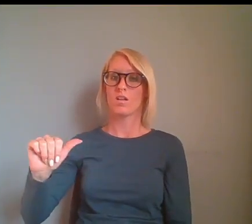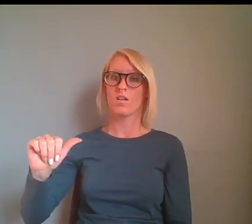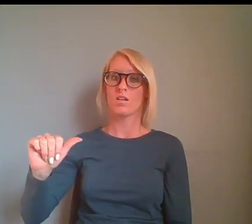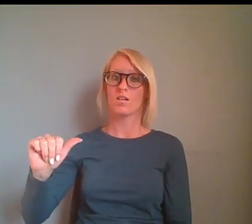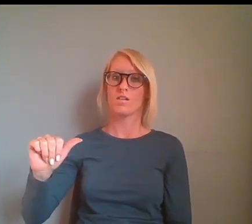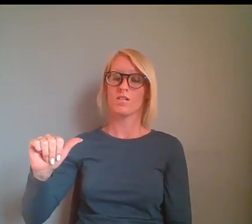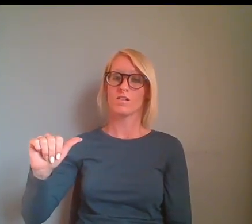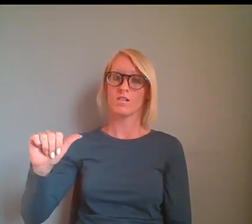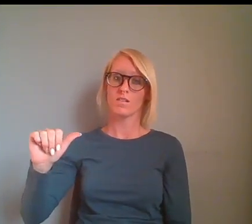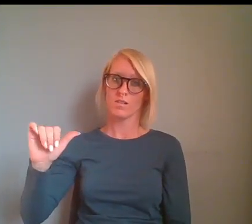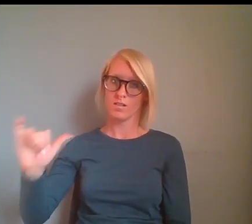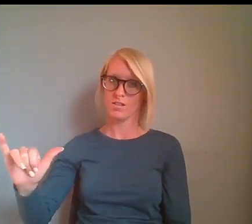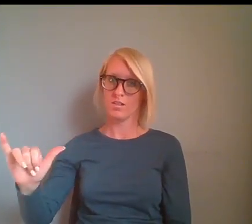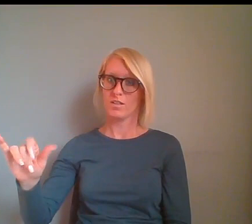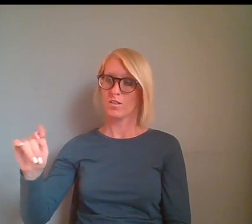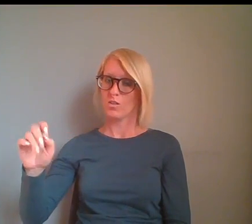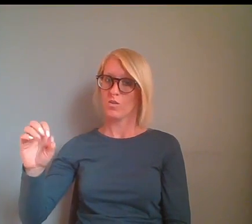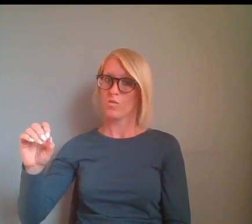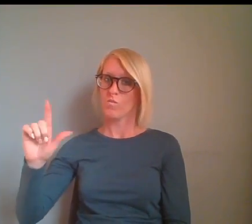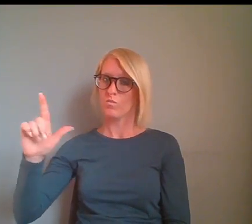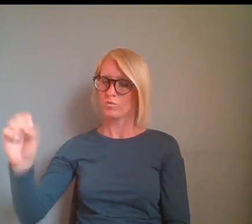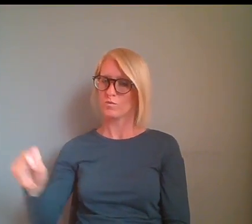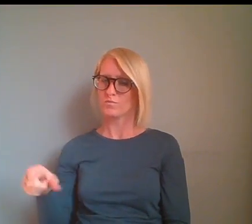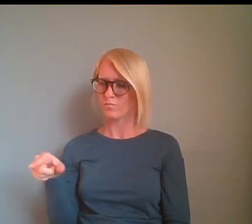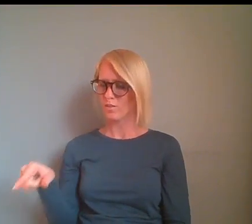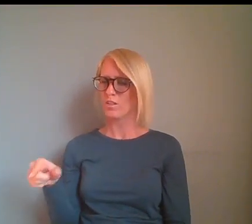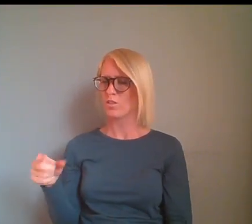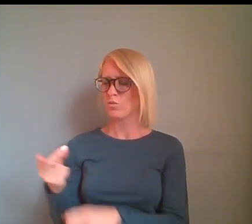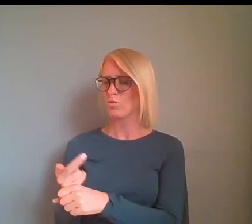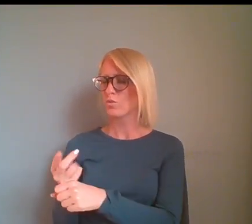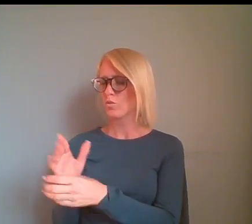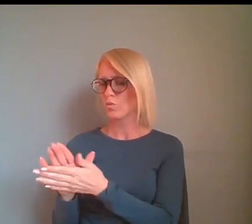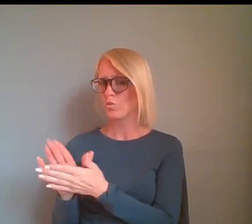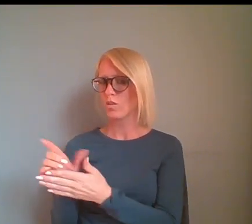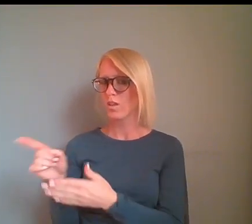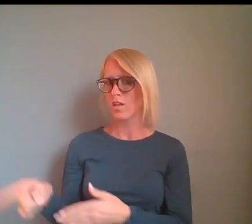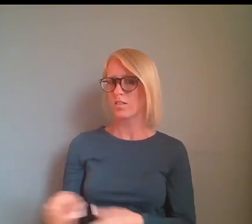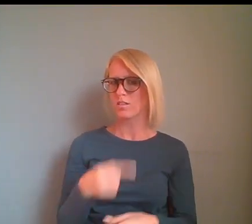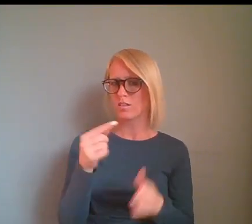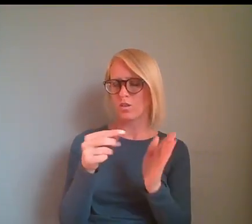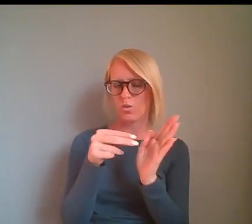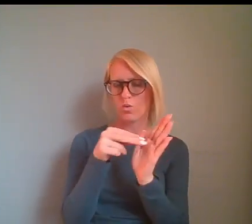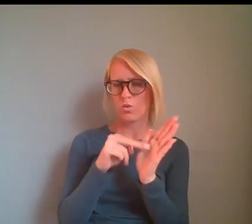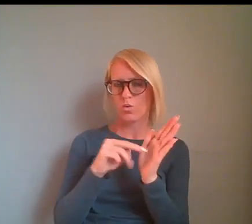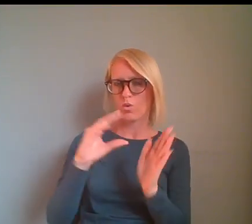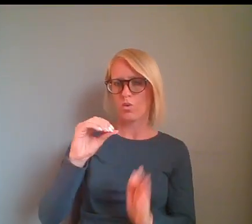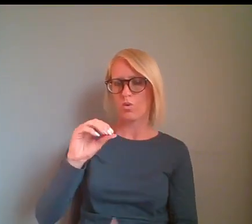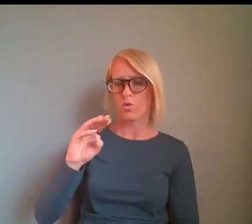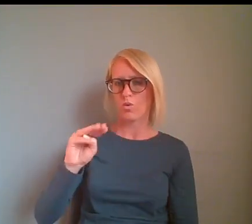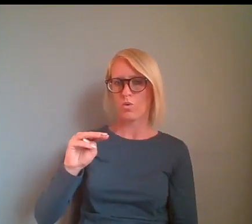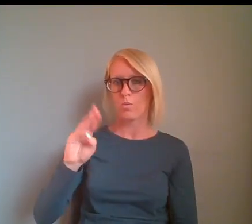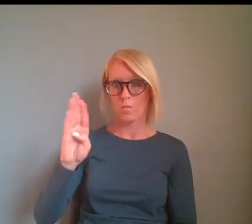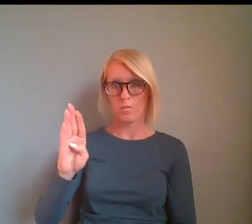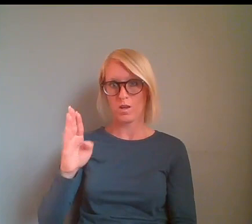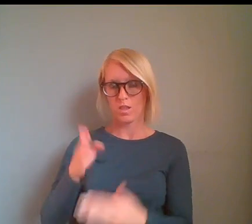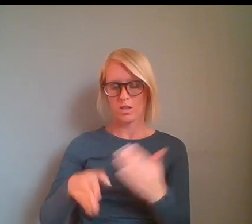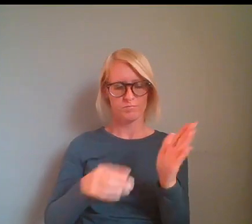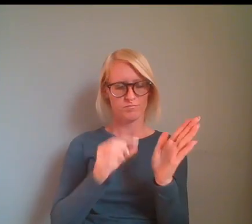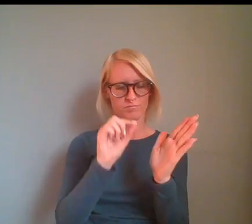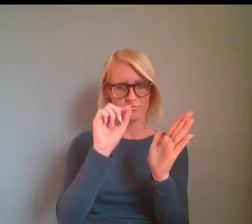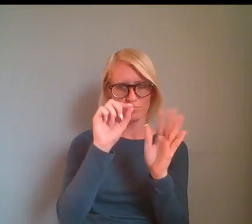this one has like a little comb at the end, and you can take this comb and you can make shapes.